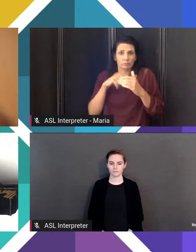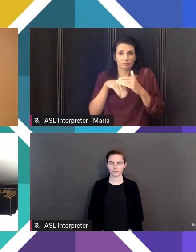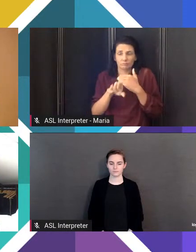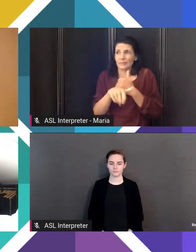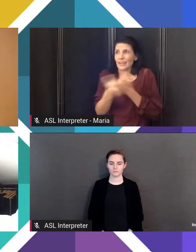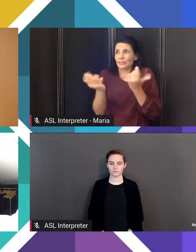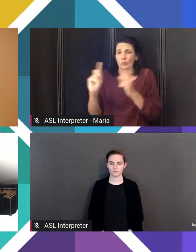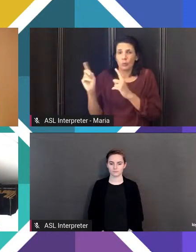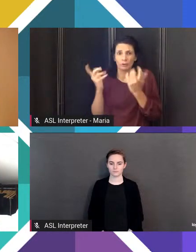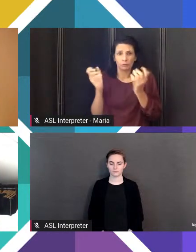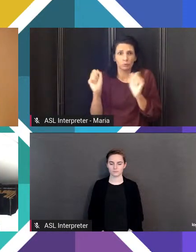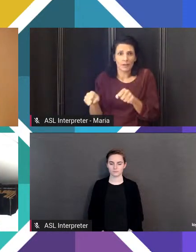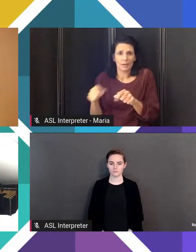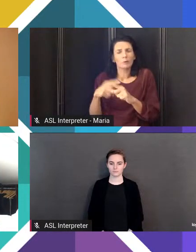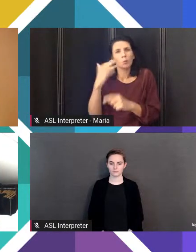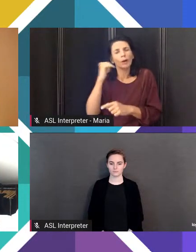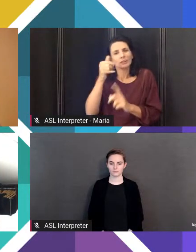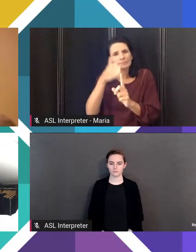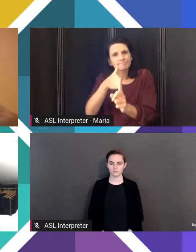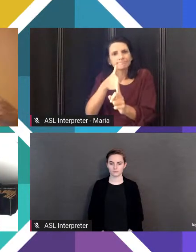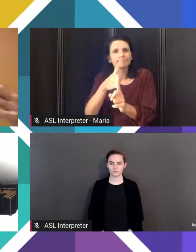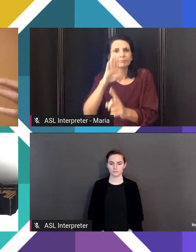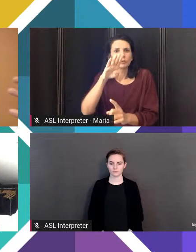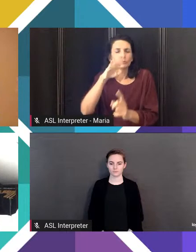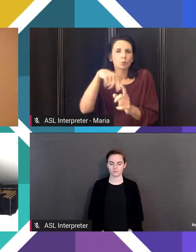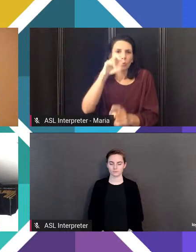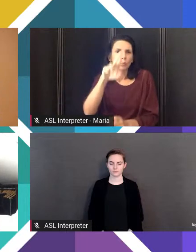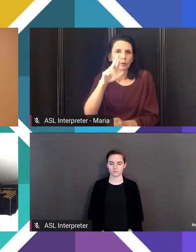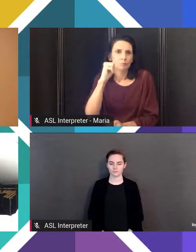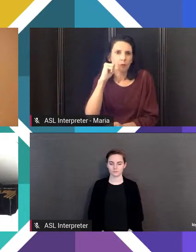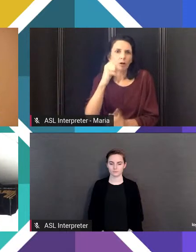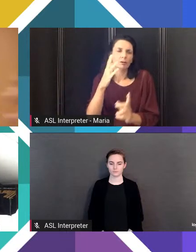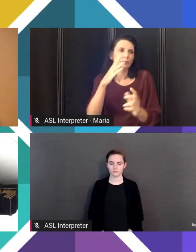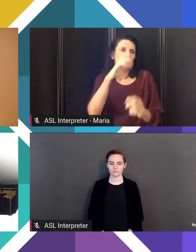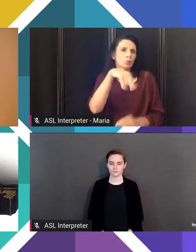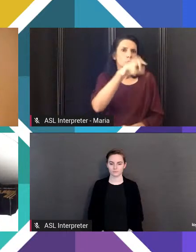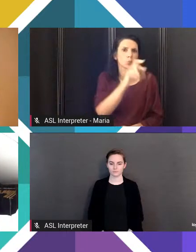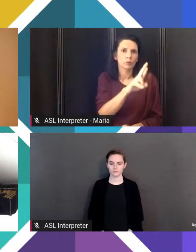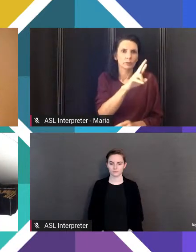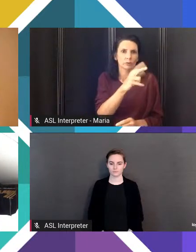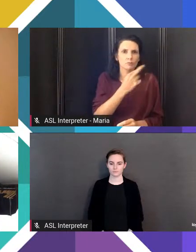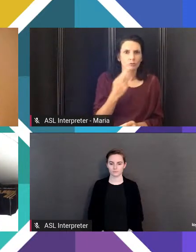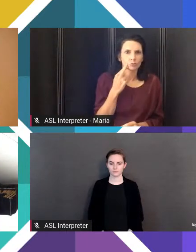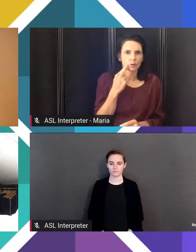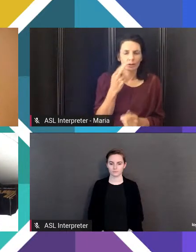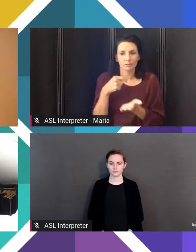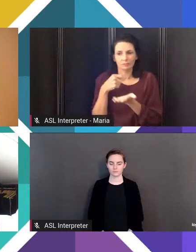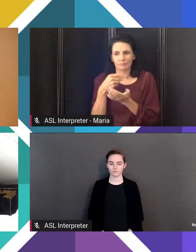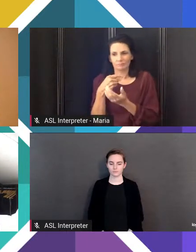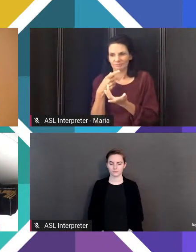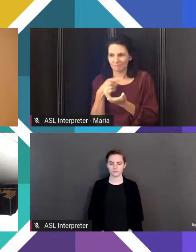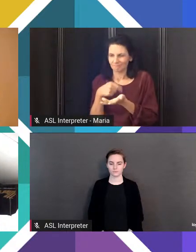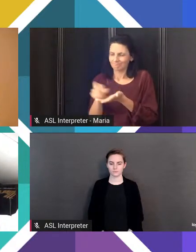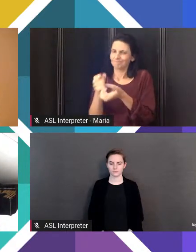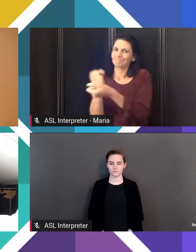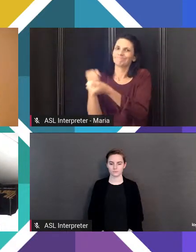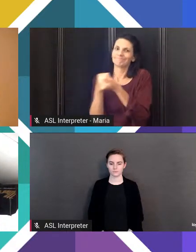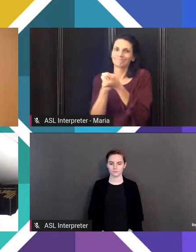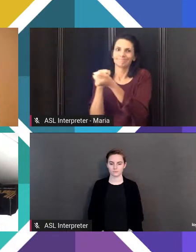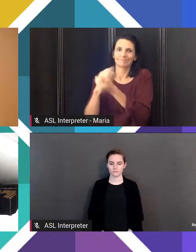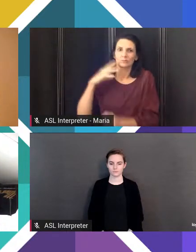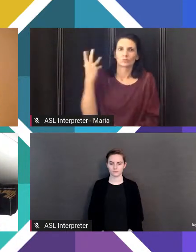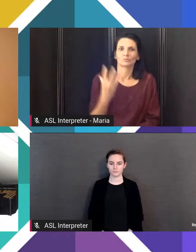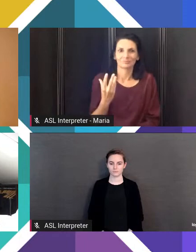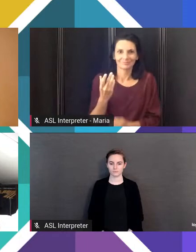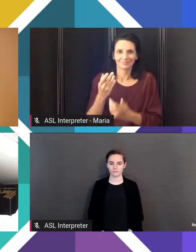money at a queer restaurant or a queer bar, or giving money to a drag queen instead of, you know, another version of